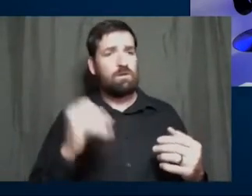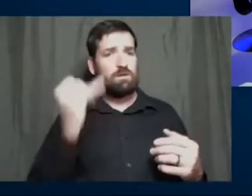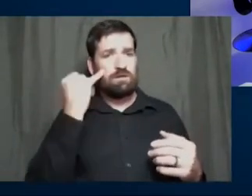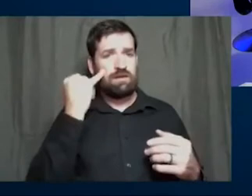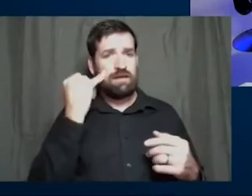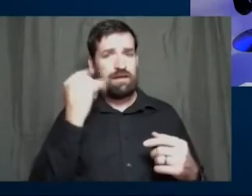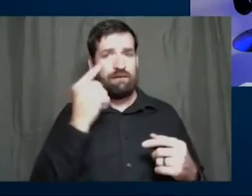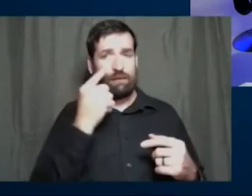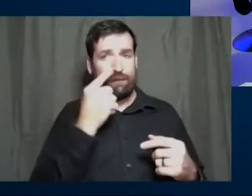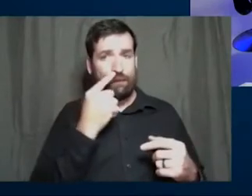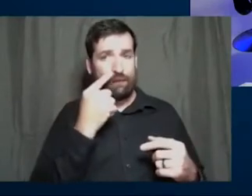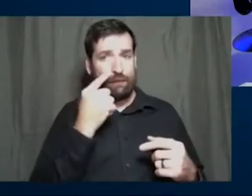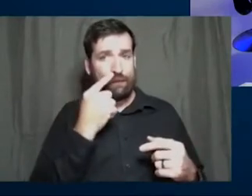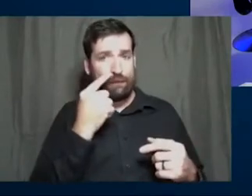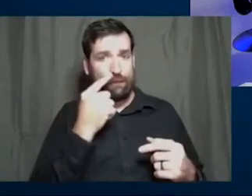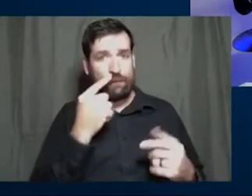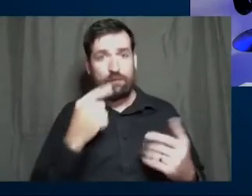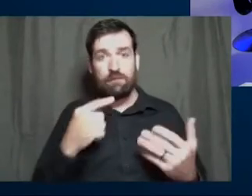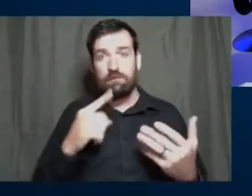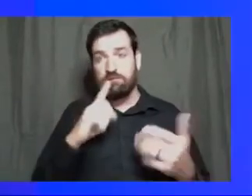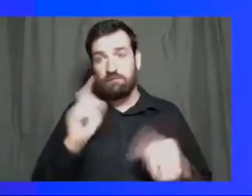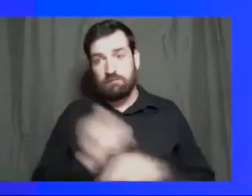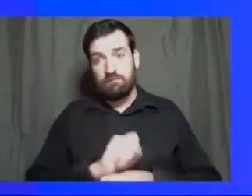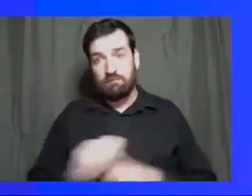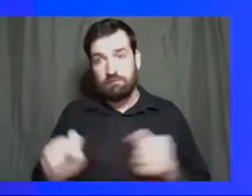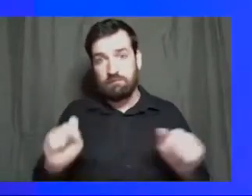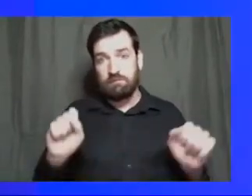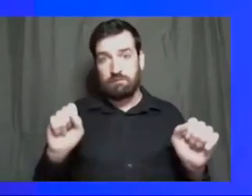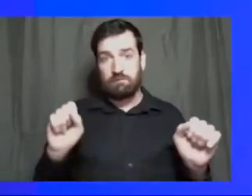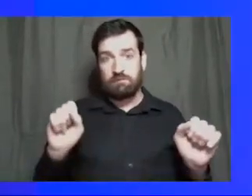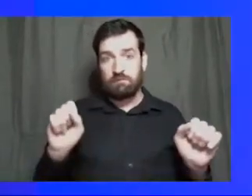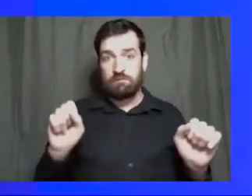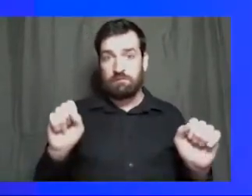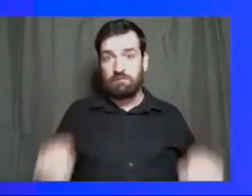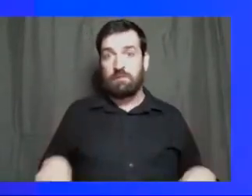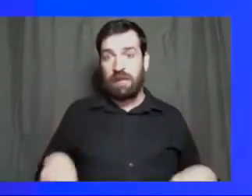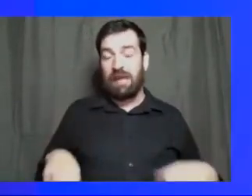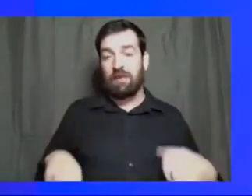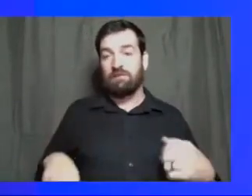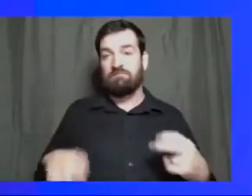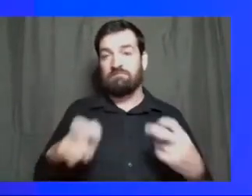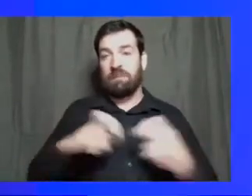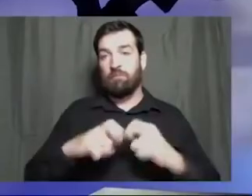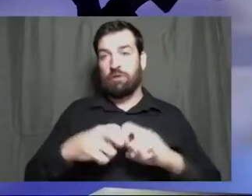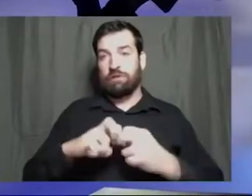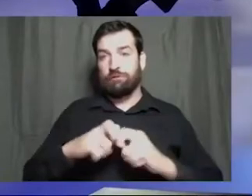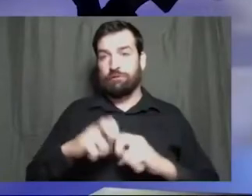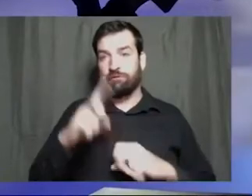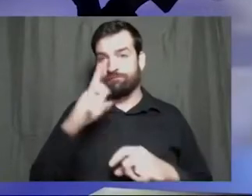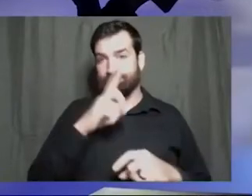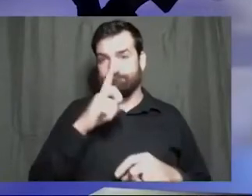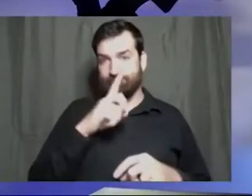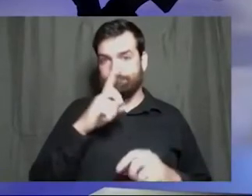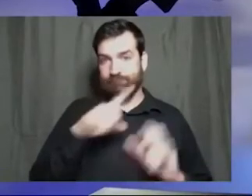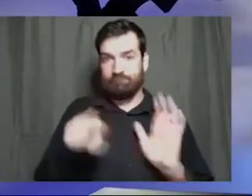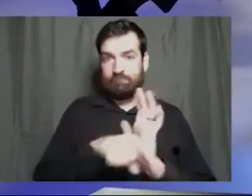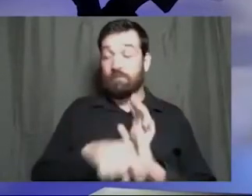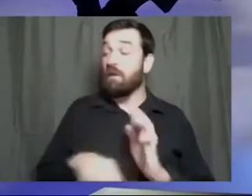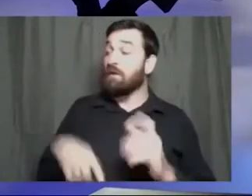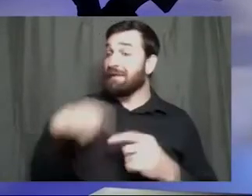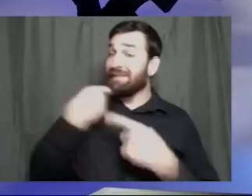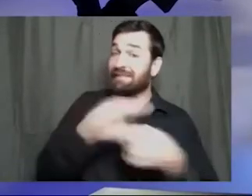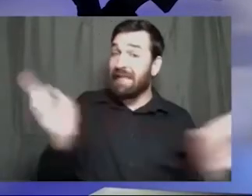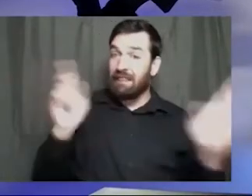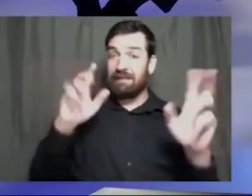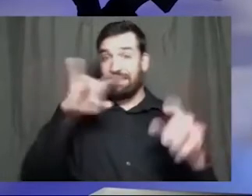back of the nose, there's definitely can be a recovery issue, you know. And that's what and schools are telling people if their kids have young kids,